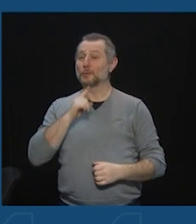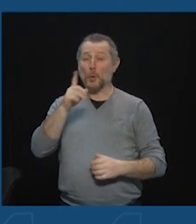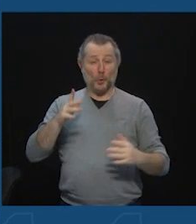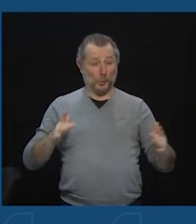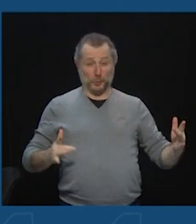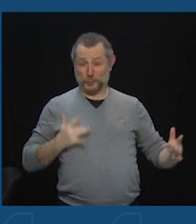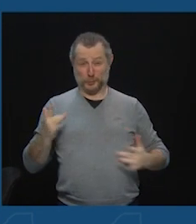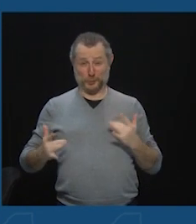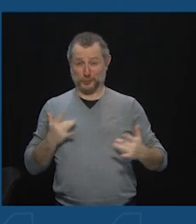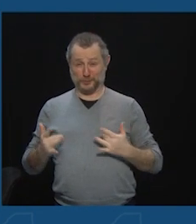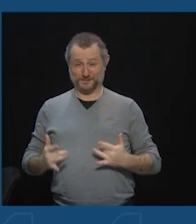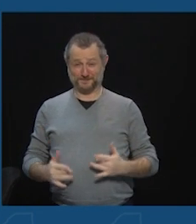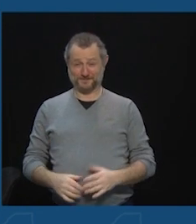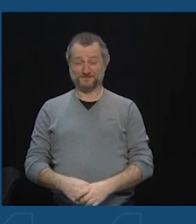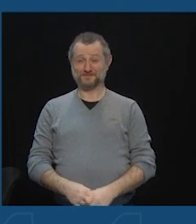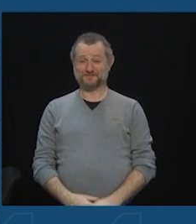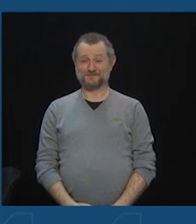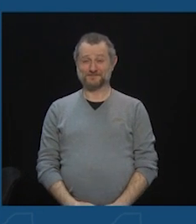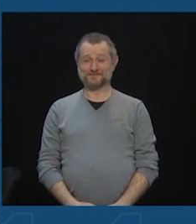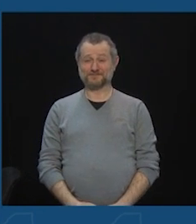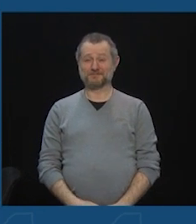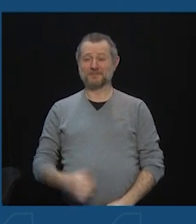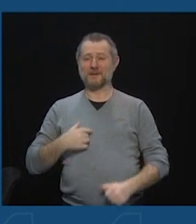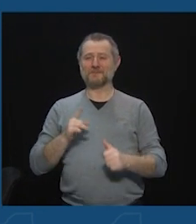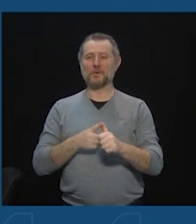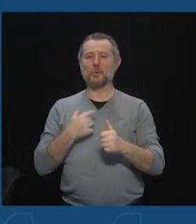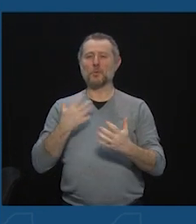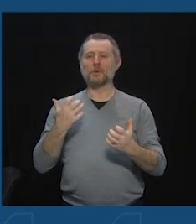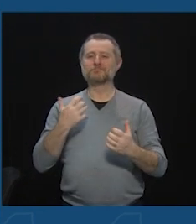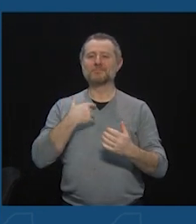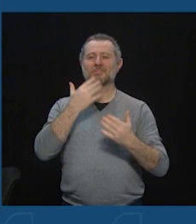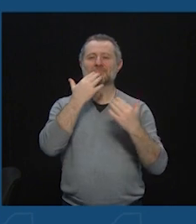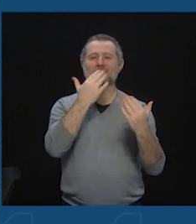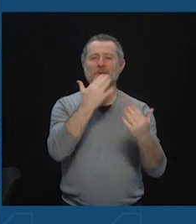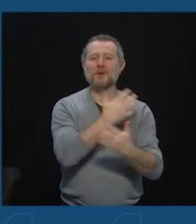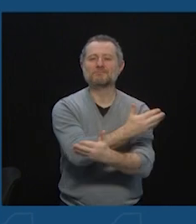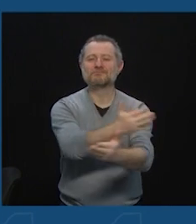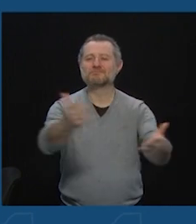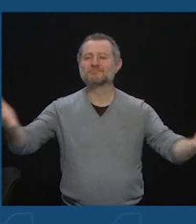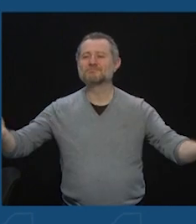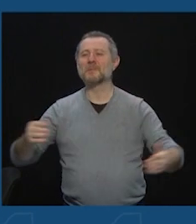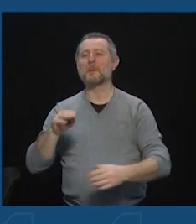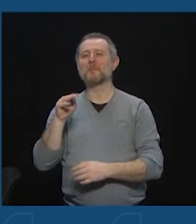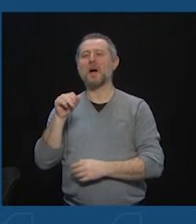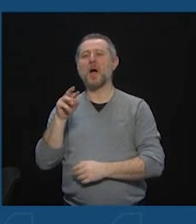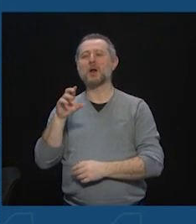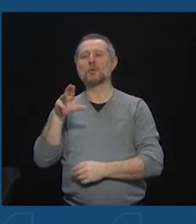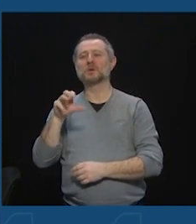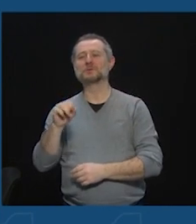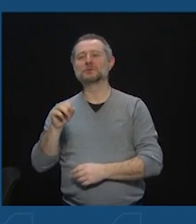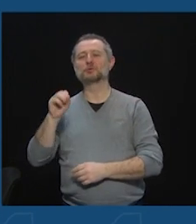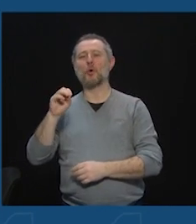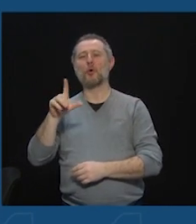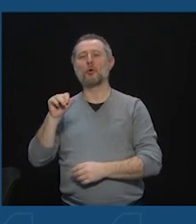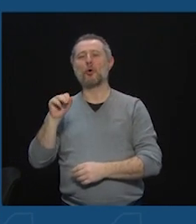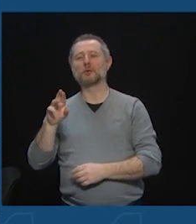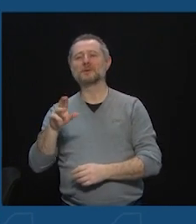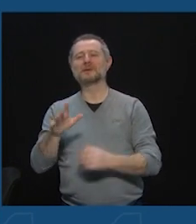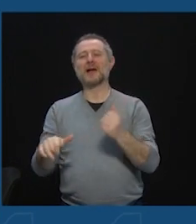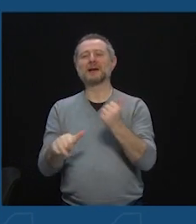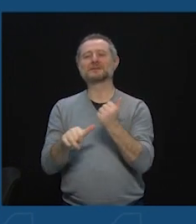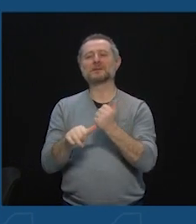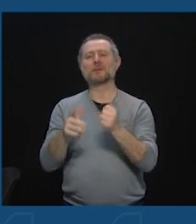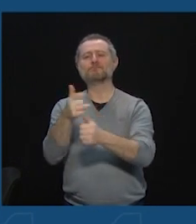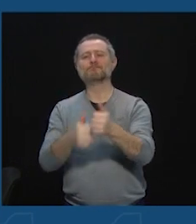it. Let me first just acknowledge some folks that are with us. Marcus Soler, the Deputy Secretary for Public Safety, is here.